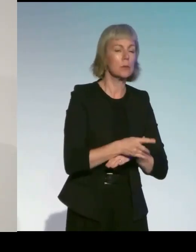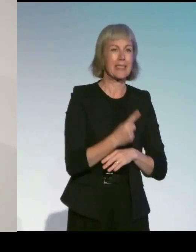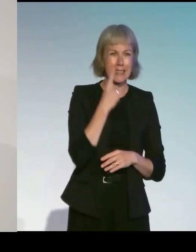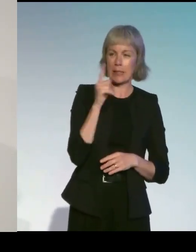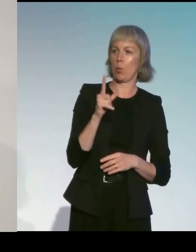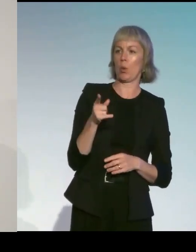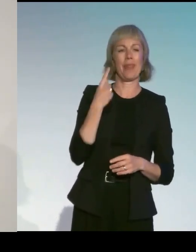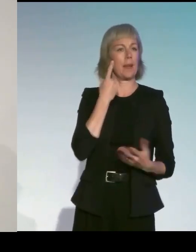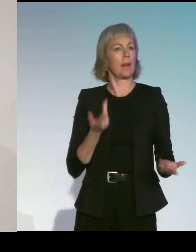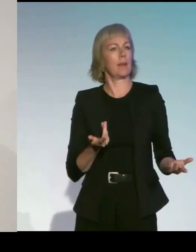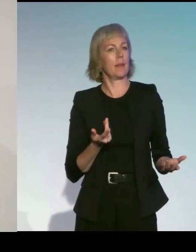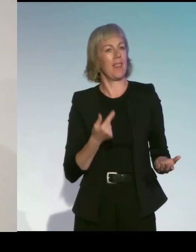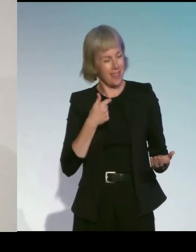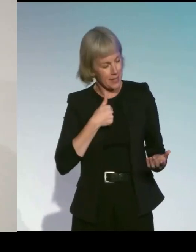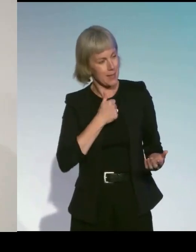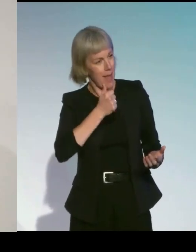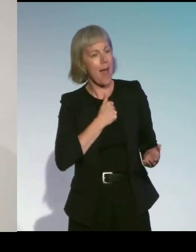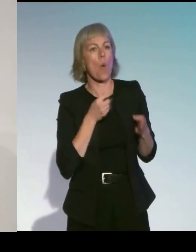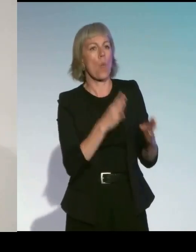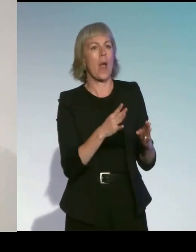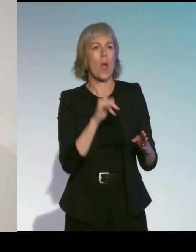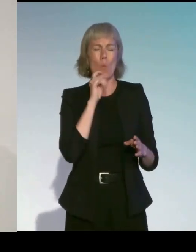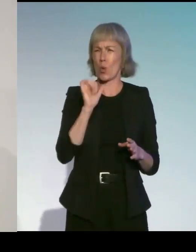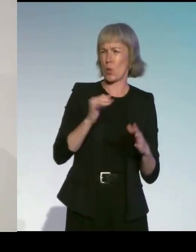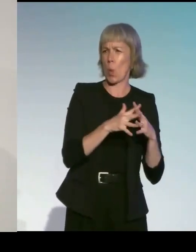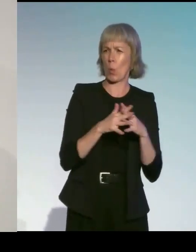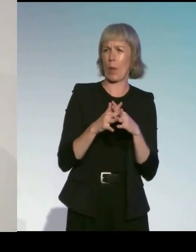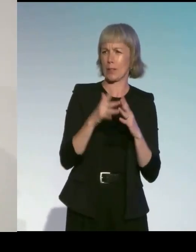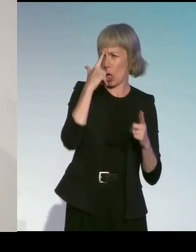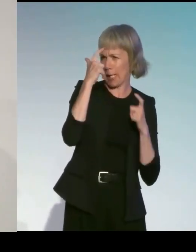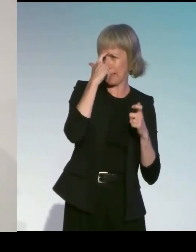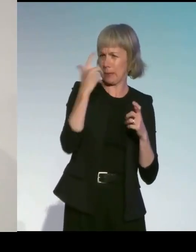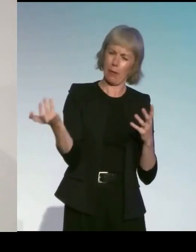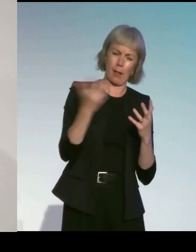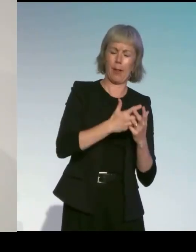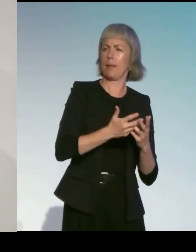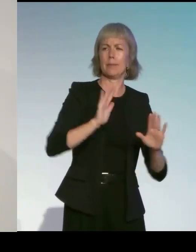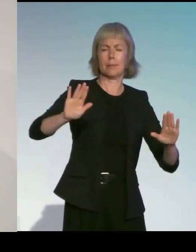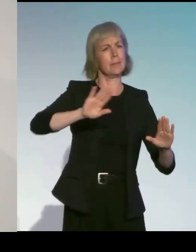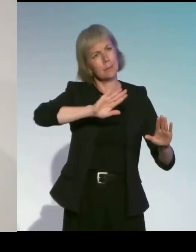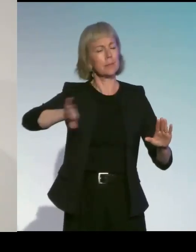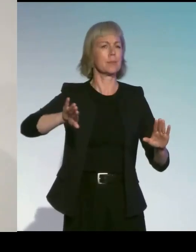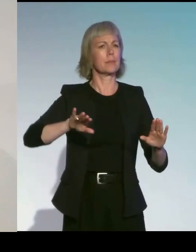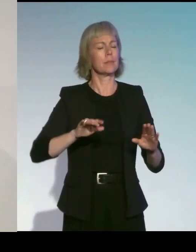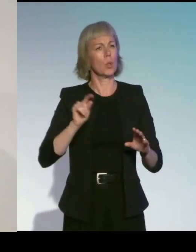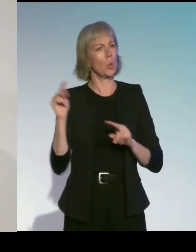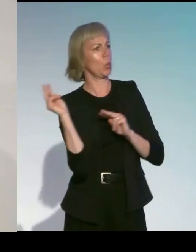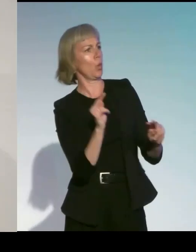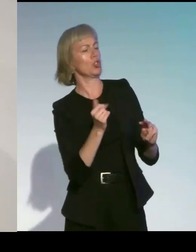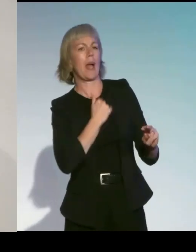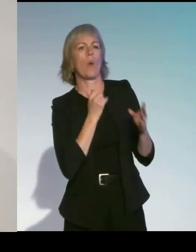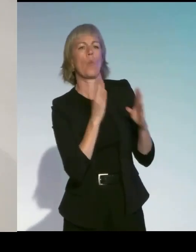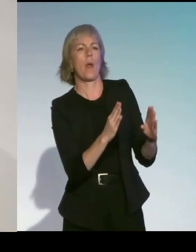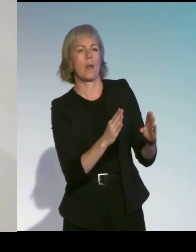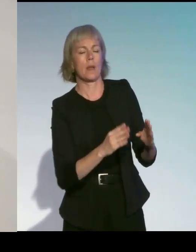you wanted. And this is how we do it. We're not going to bring your Western ideas for us to run it, and so you think that you can